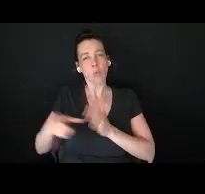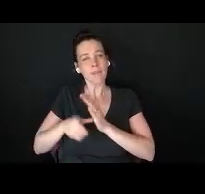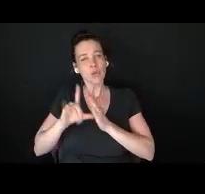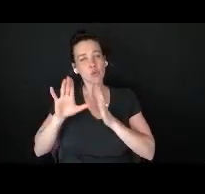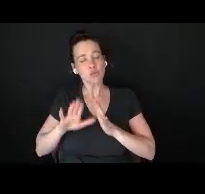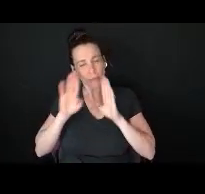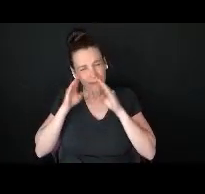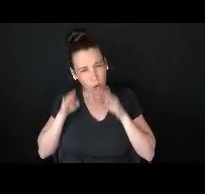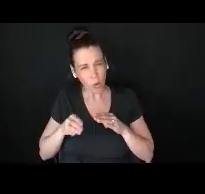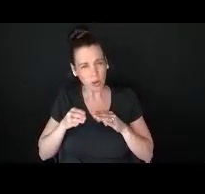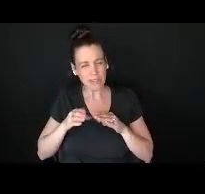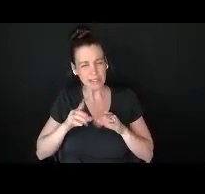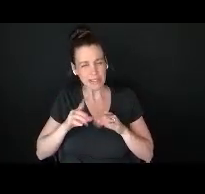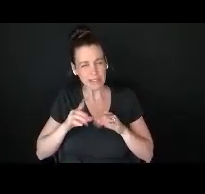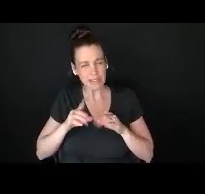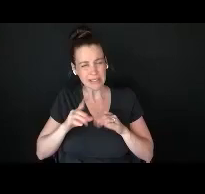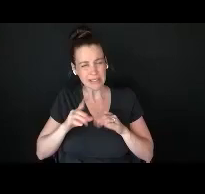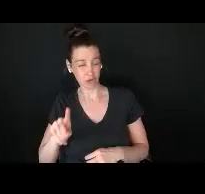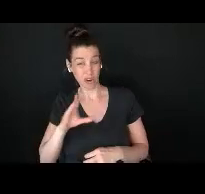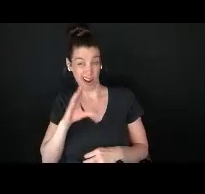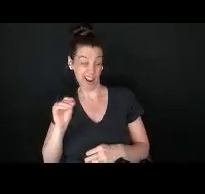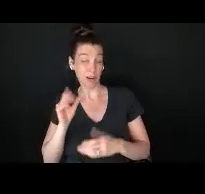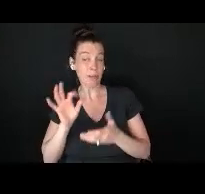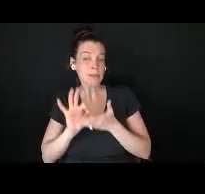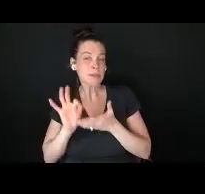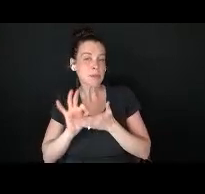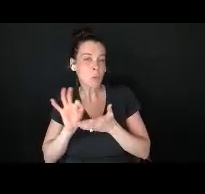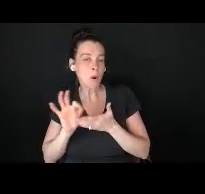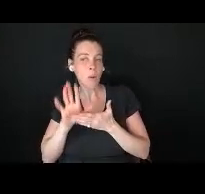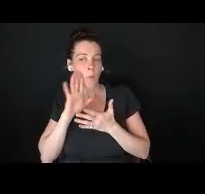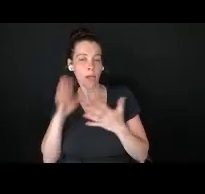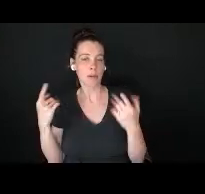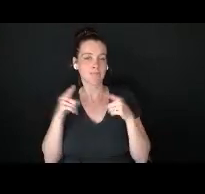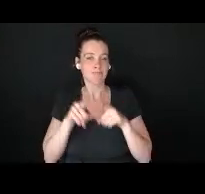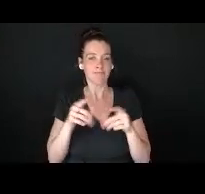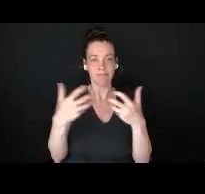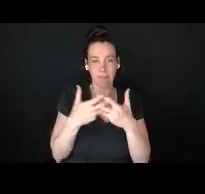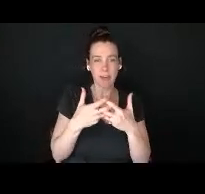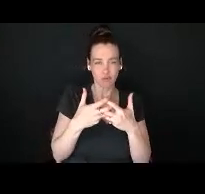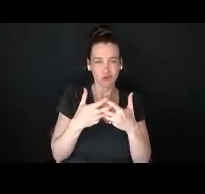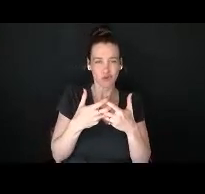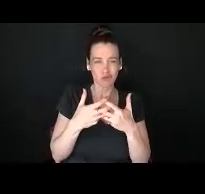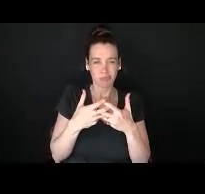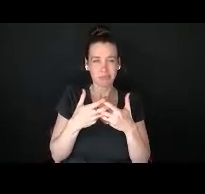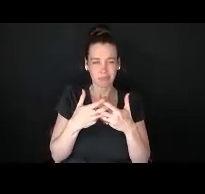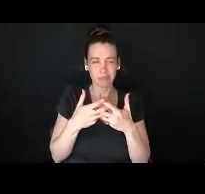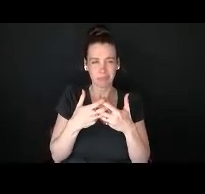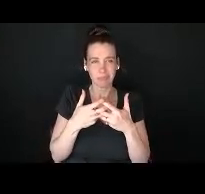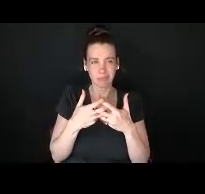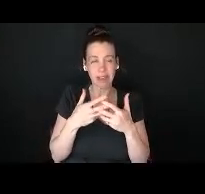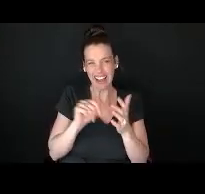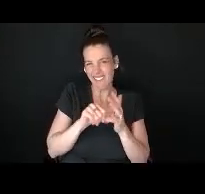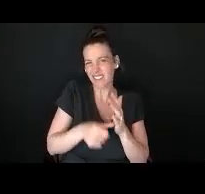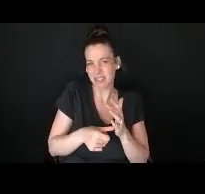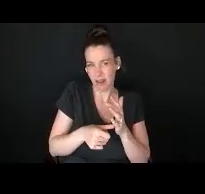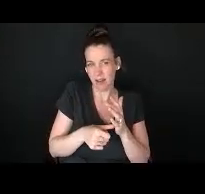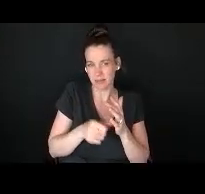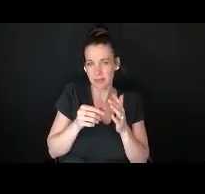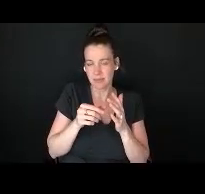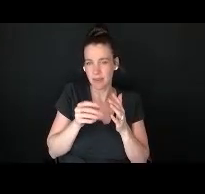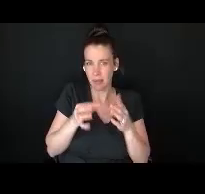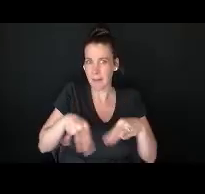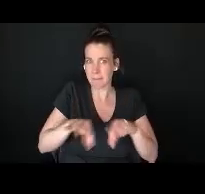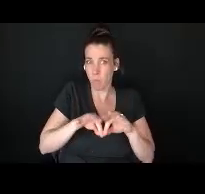key question, and some of the scoring guidance that accompanies the changes with SRF kind of emphasizes the importance of getting that